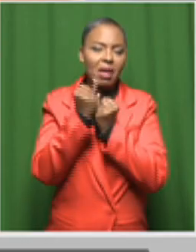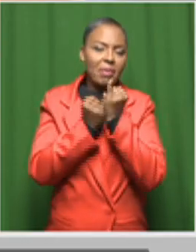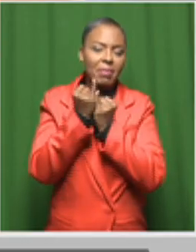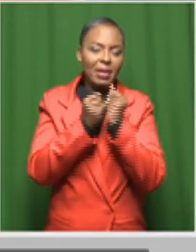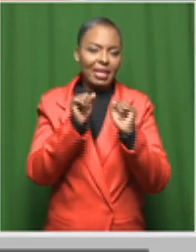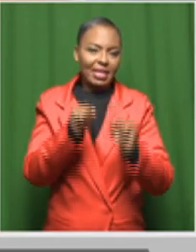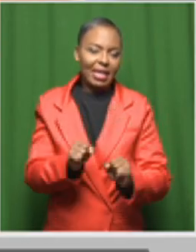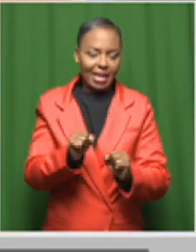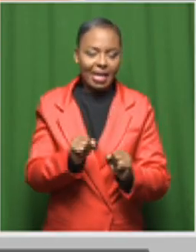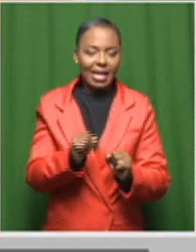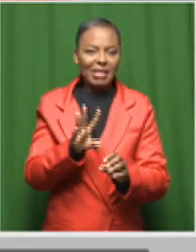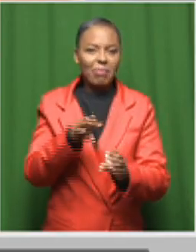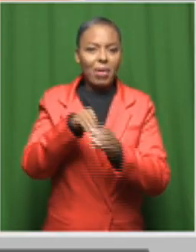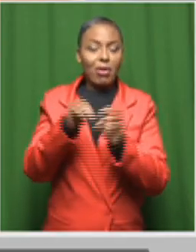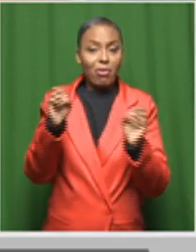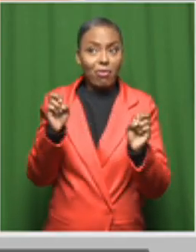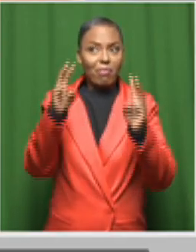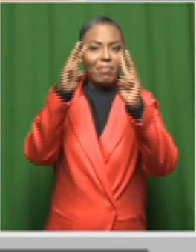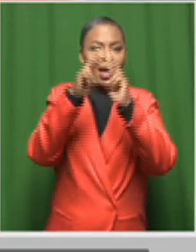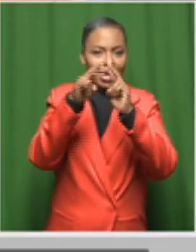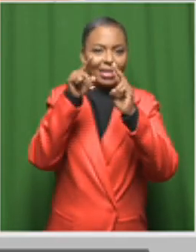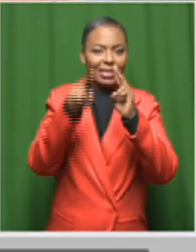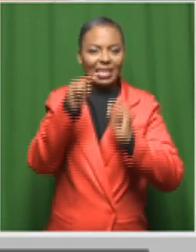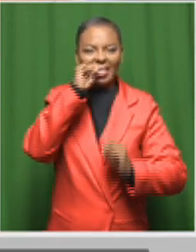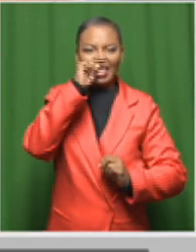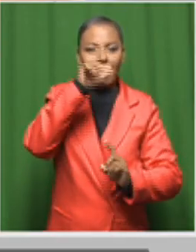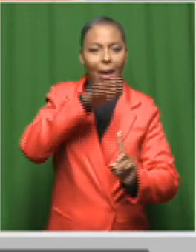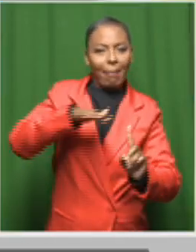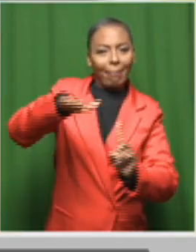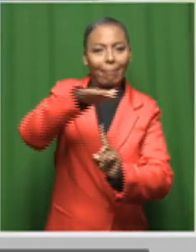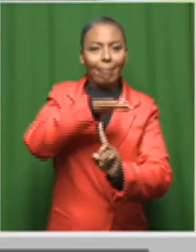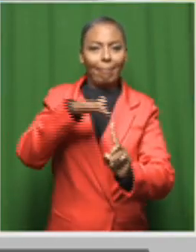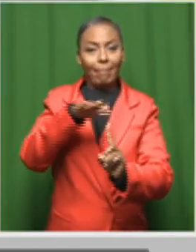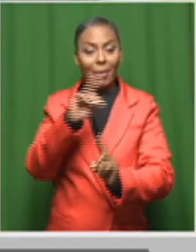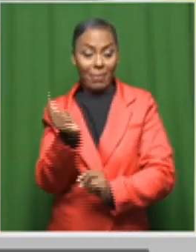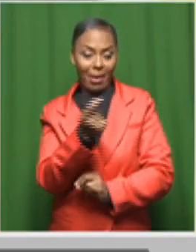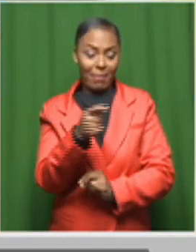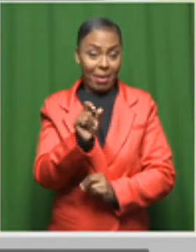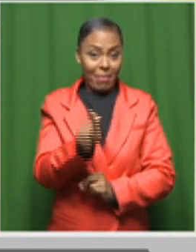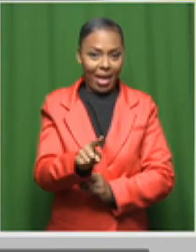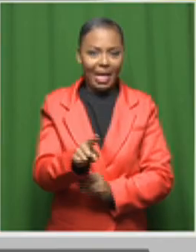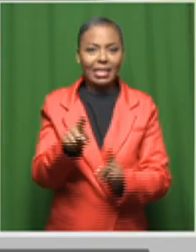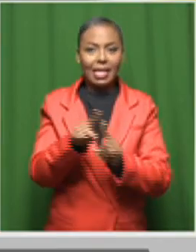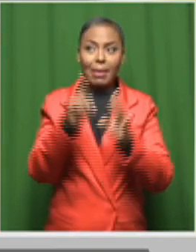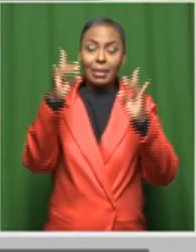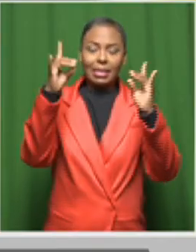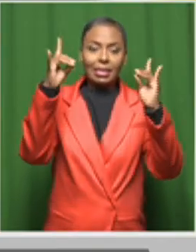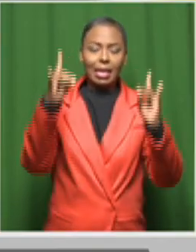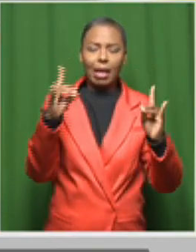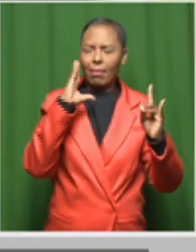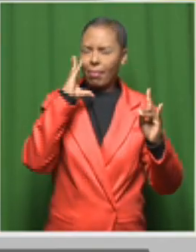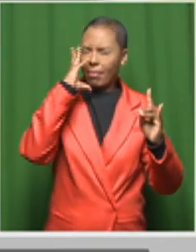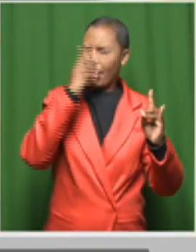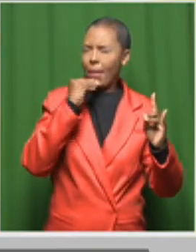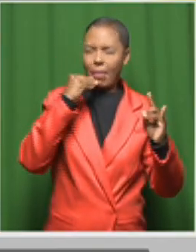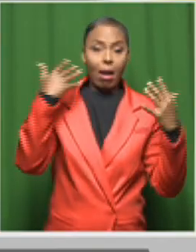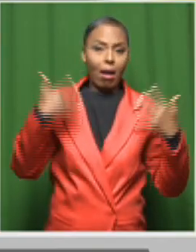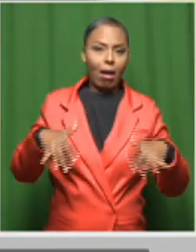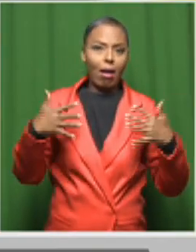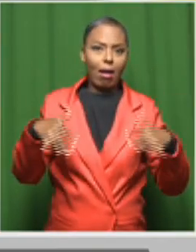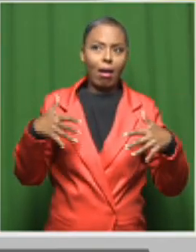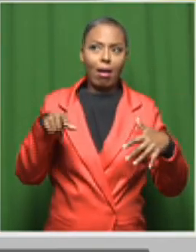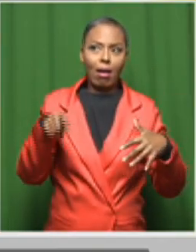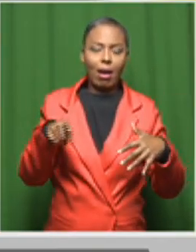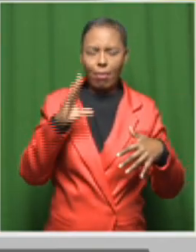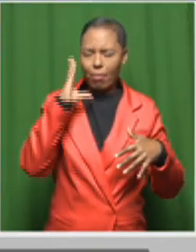of Paris. As I said, leafy suburbs, and the stadium is magnificent. I've been there 18